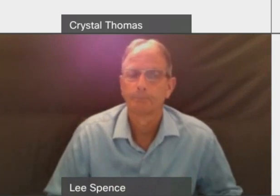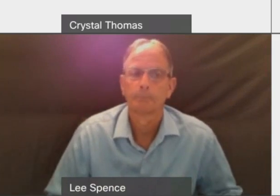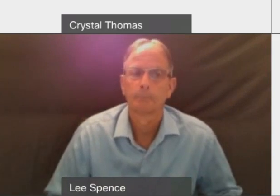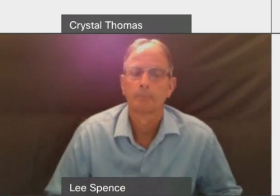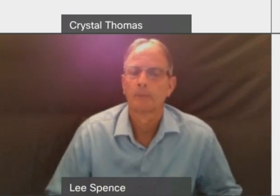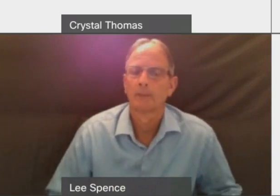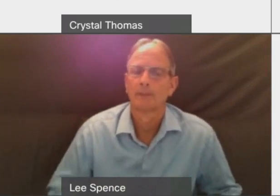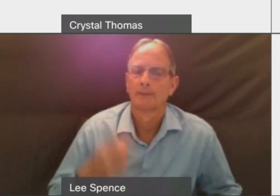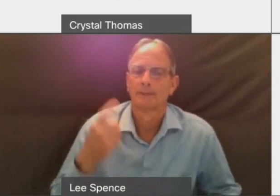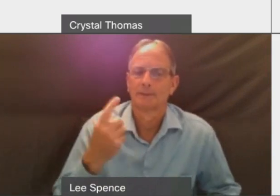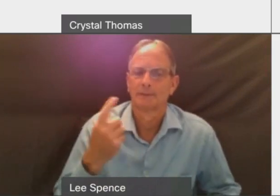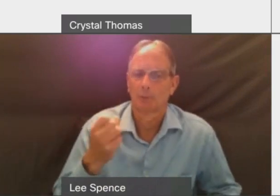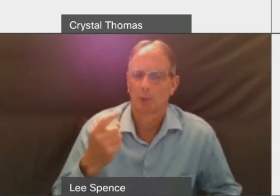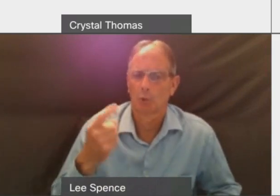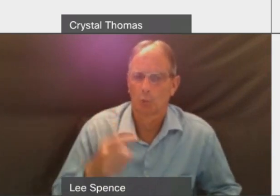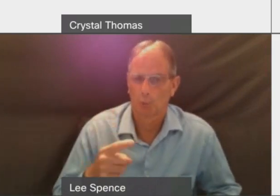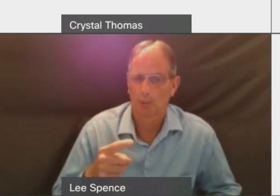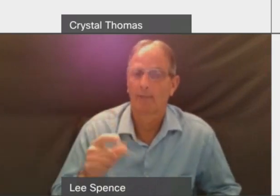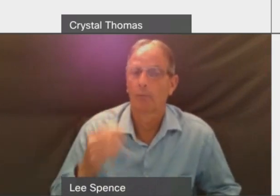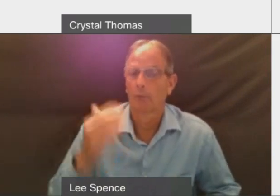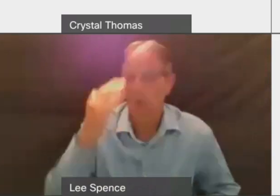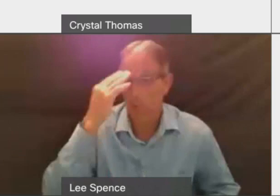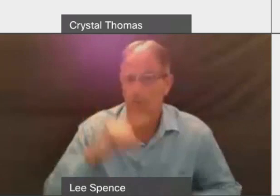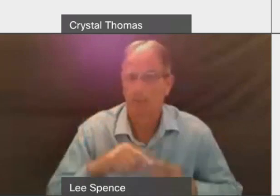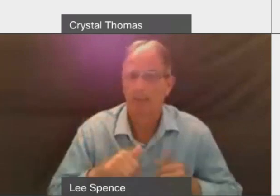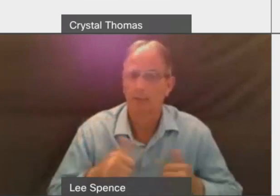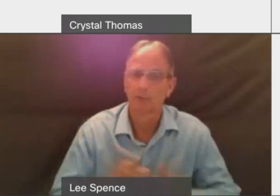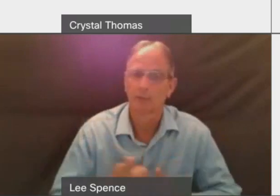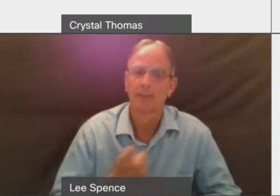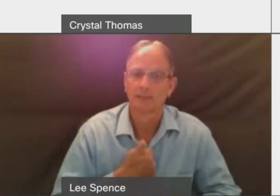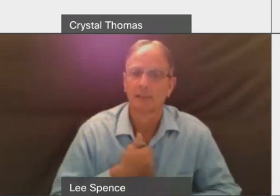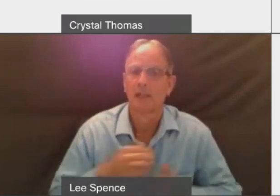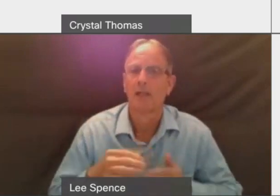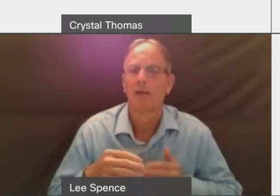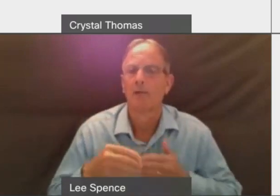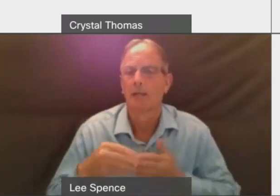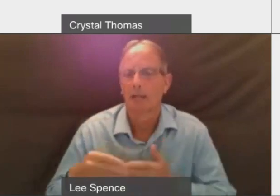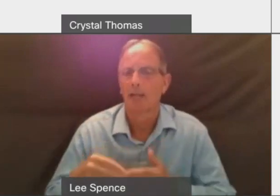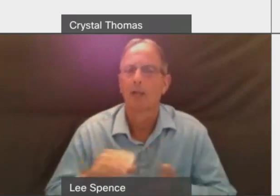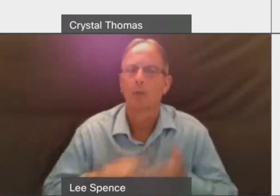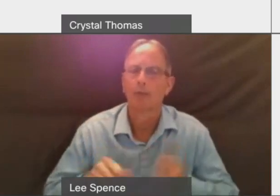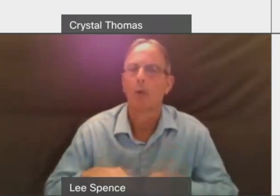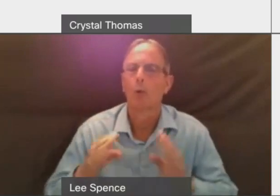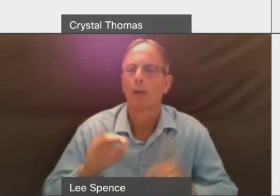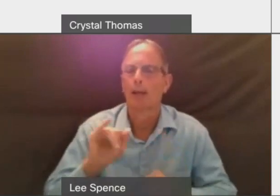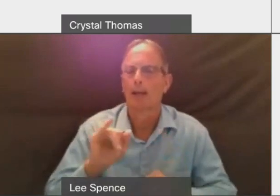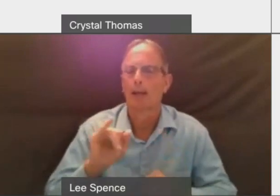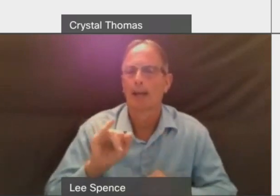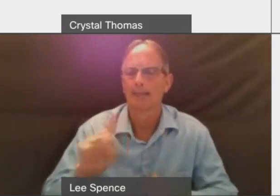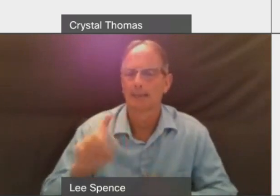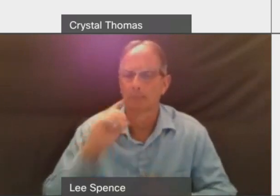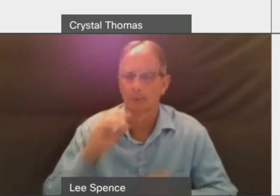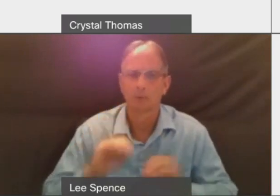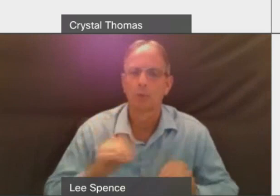So someone just agreeing that if you want to know about the challenges of a self-directed waiver, you should open it up to IDD since there's no one in the